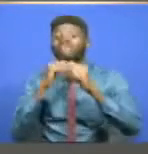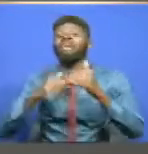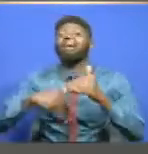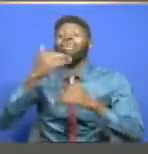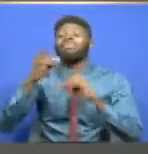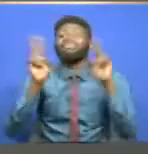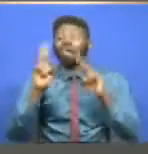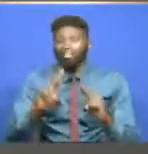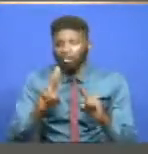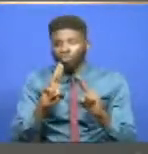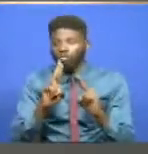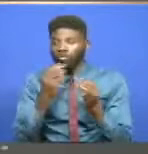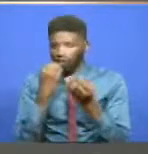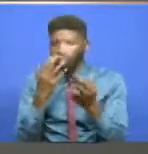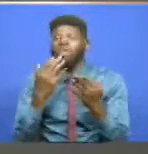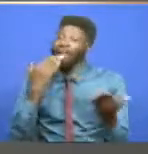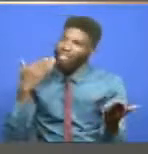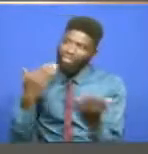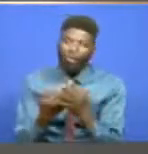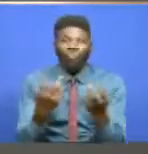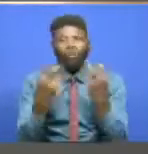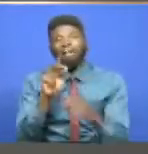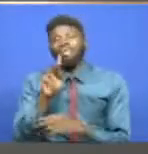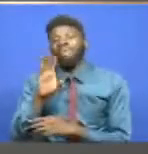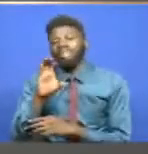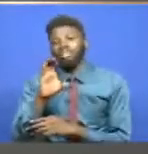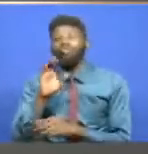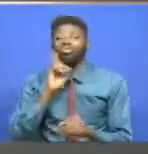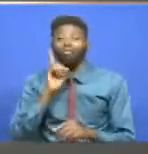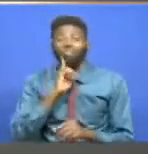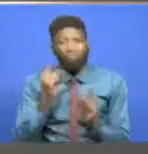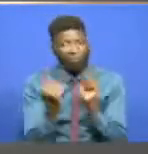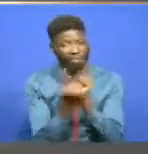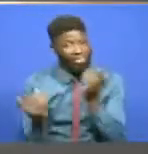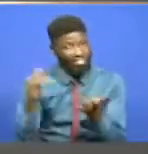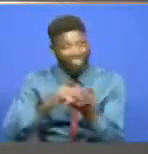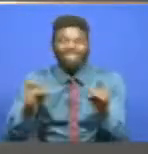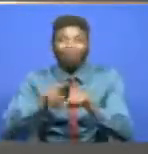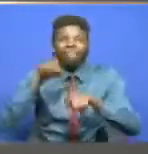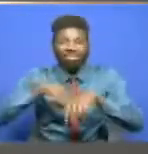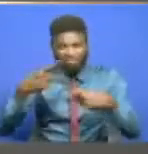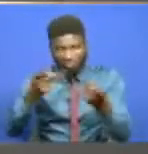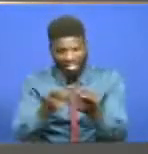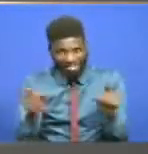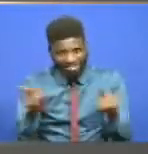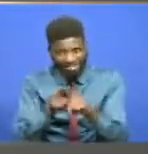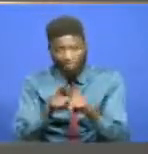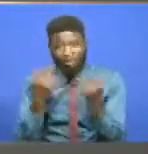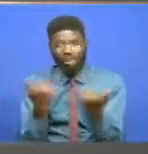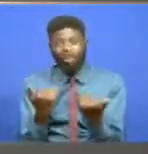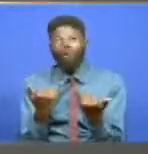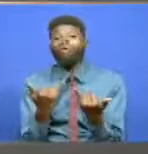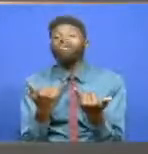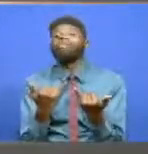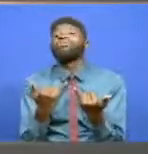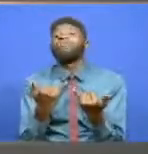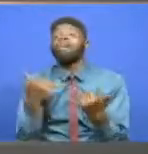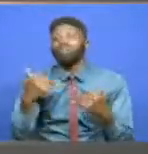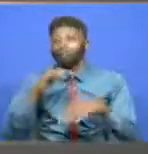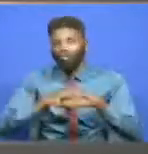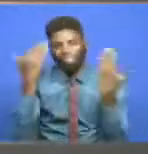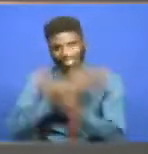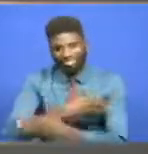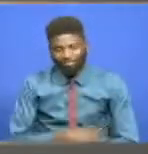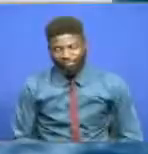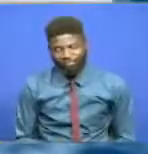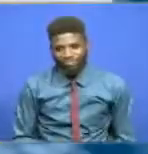up in a bit. Again, many thanks for keeping it Channel One. I'll be seeing you tomorrow, same time, same place. Until then, have yourselves a lovely night.